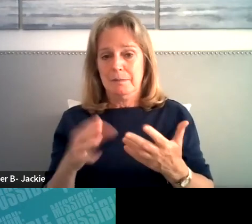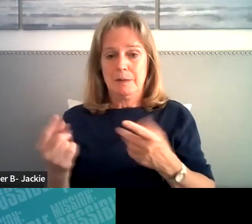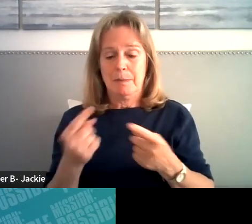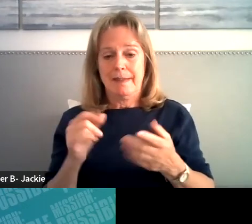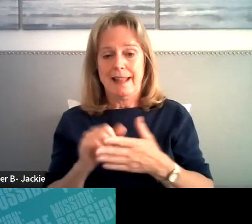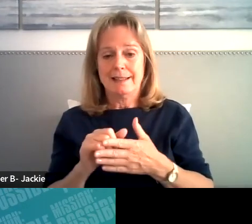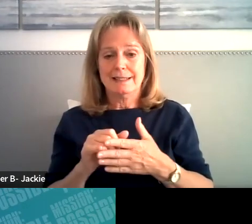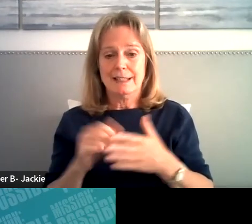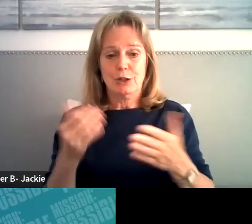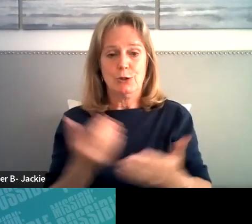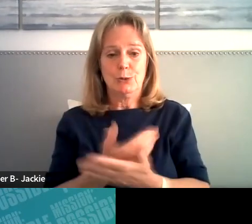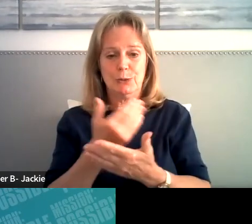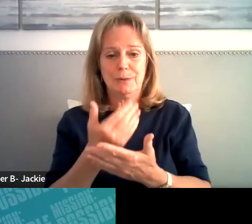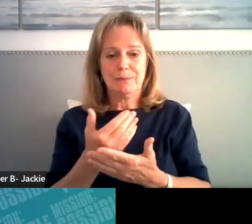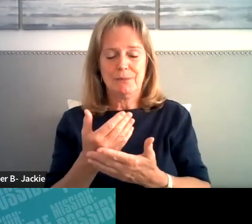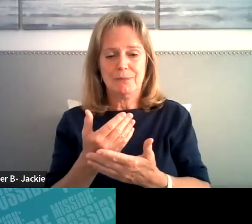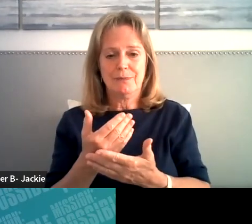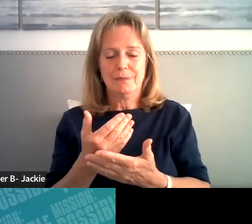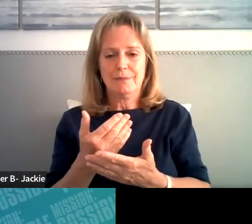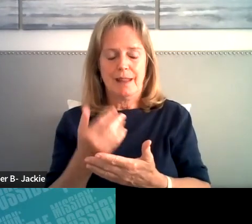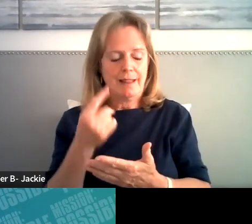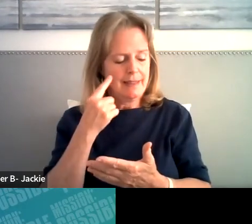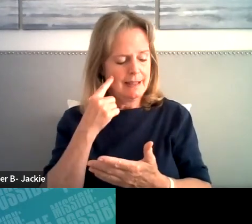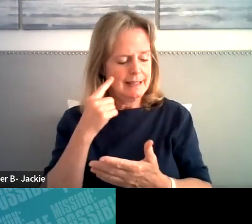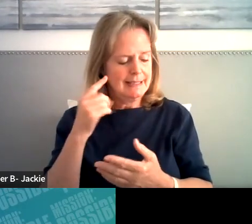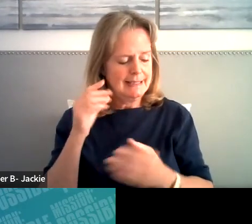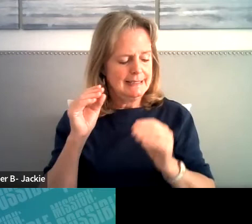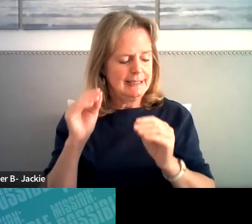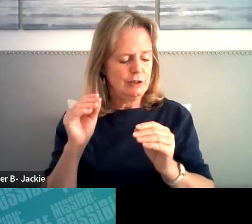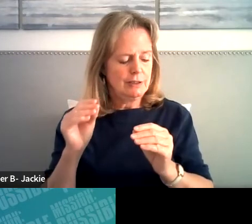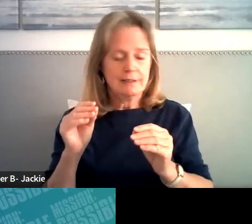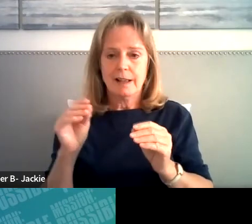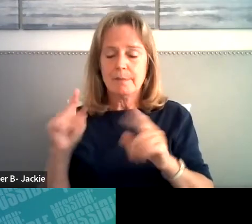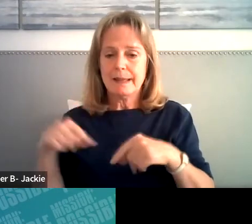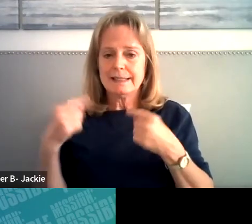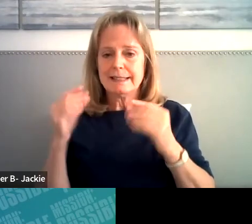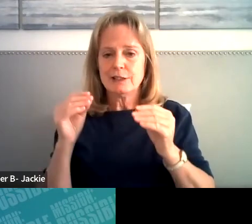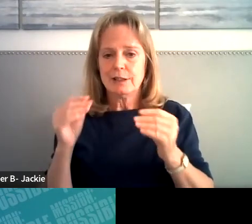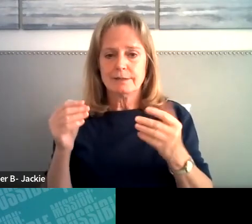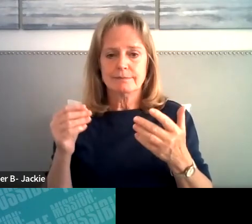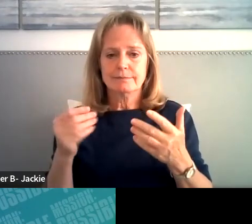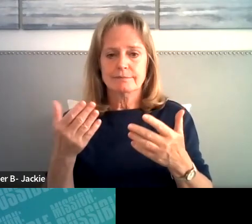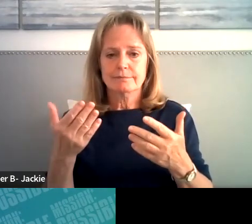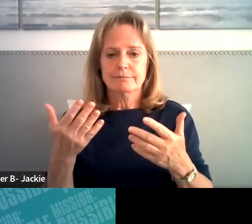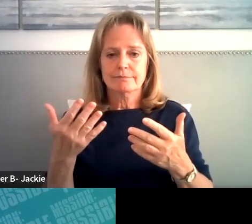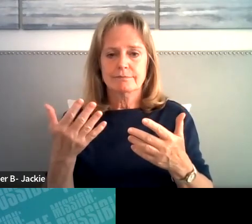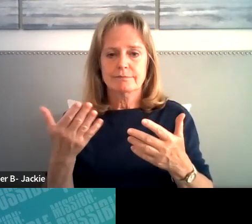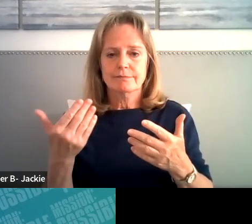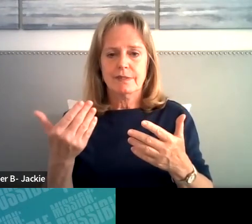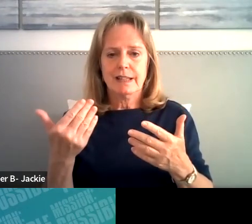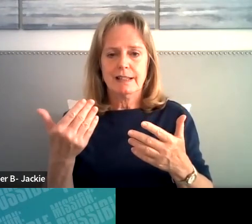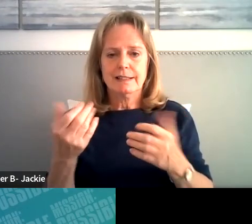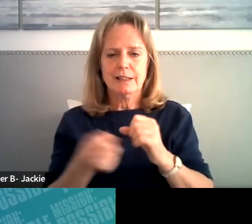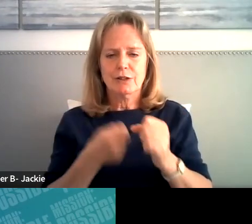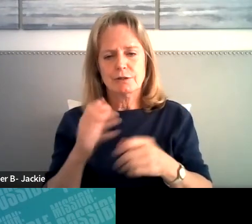is new. I've been teaching my 15 years of